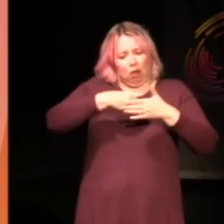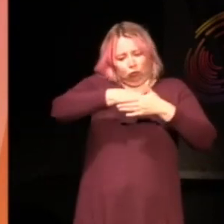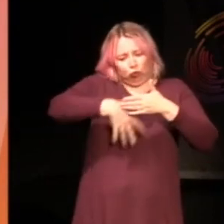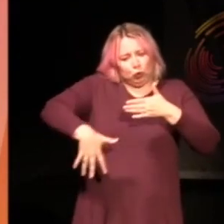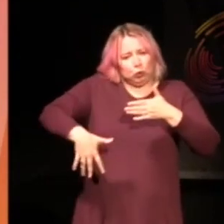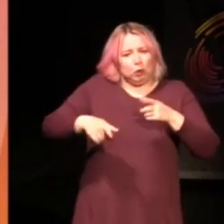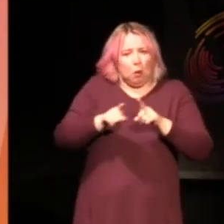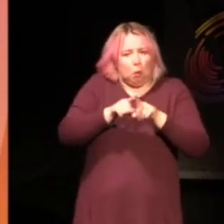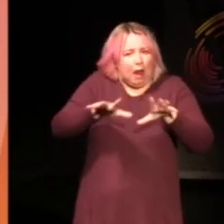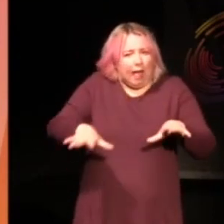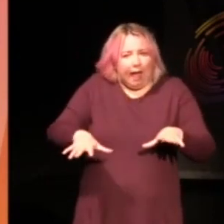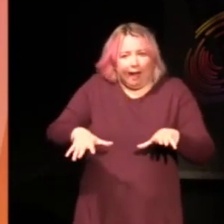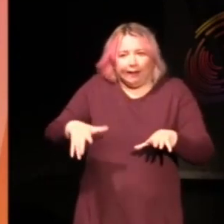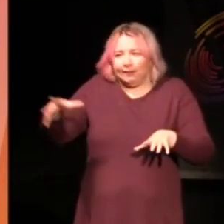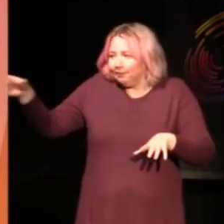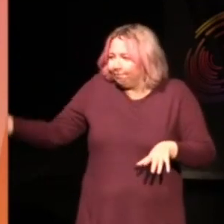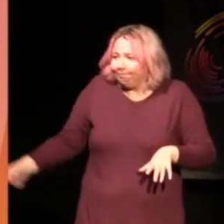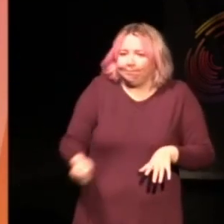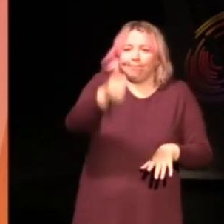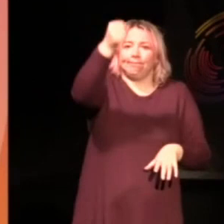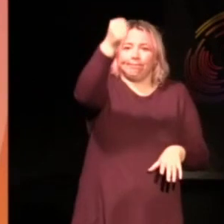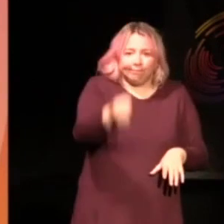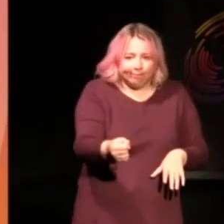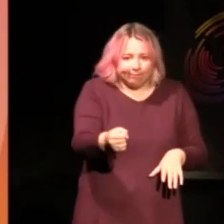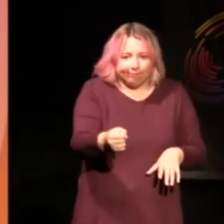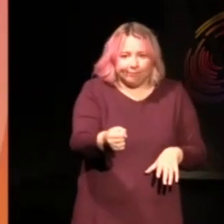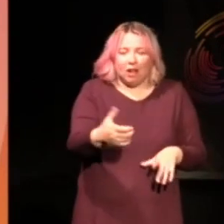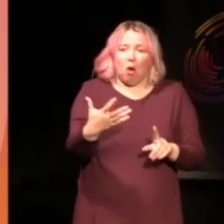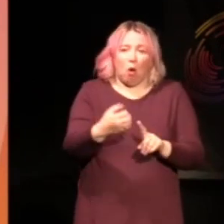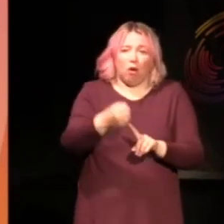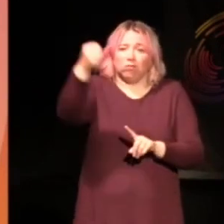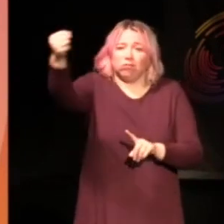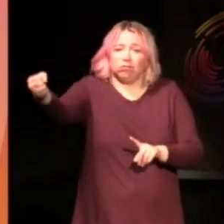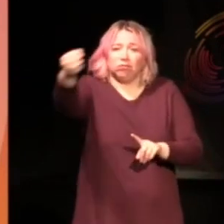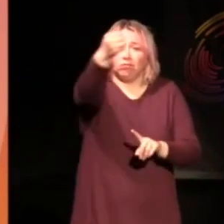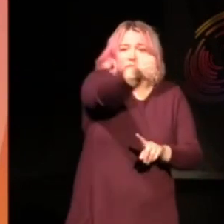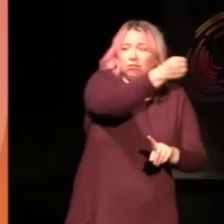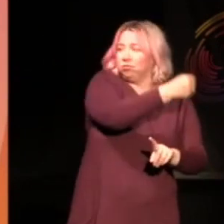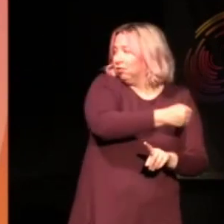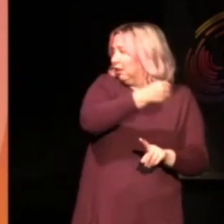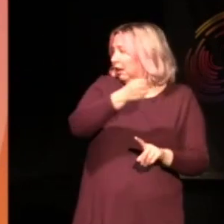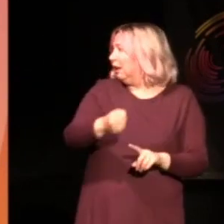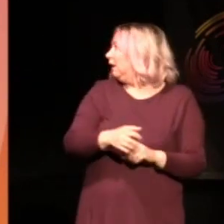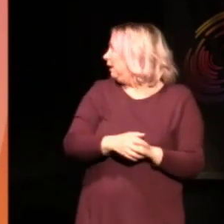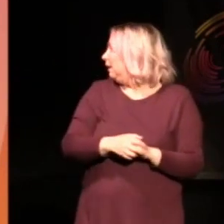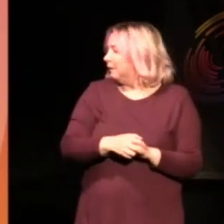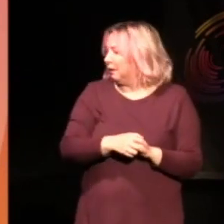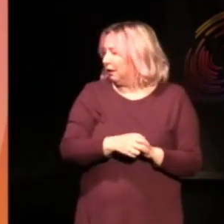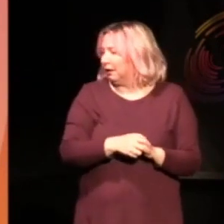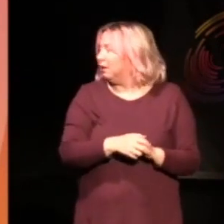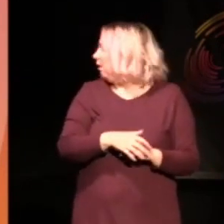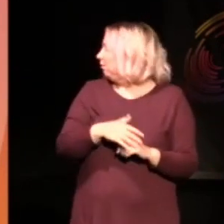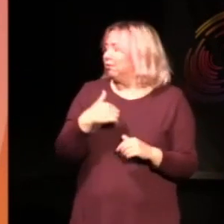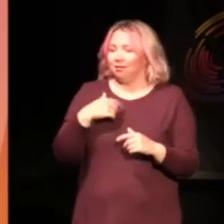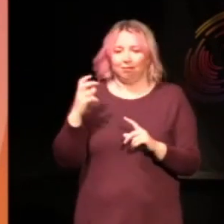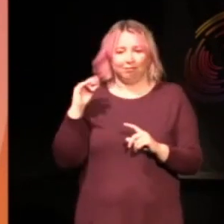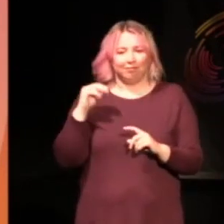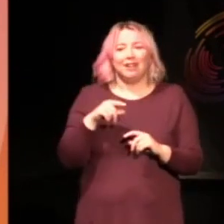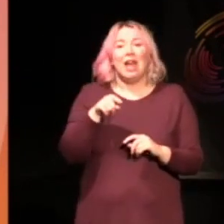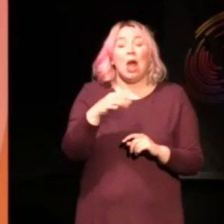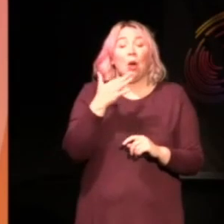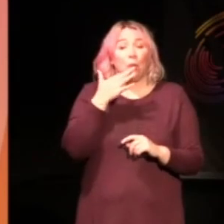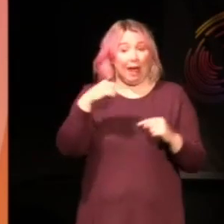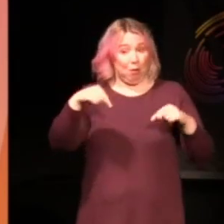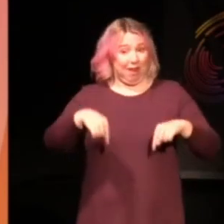deracinated, and rerouted? I think when we think of roots, it doesn't have to